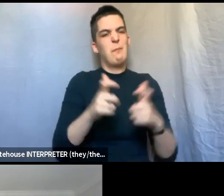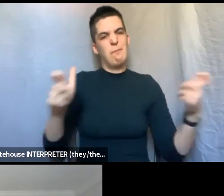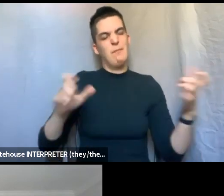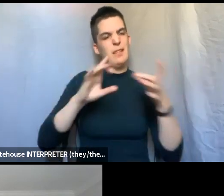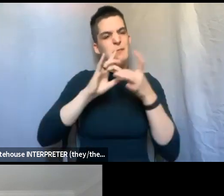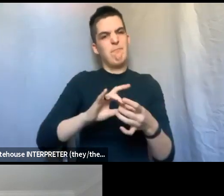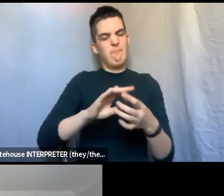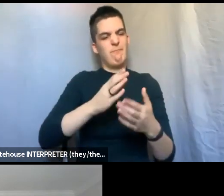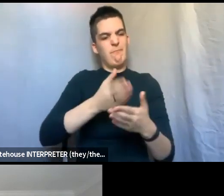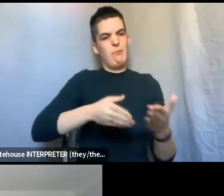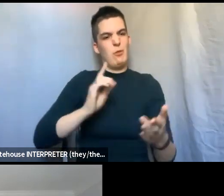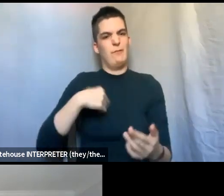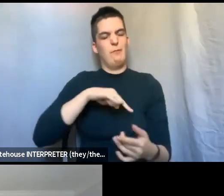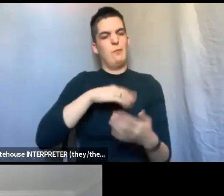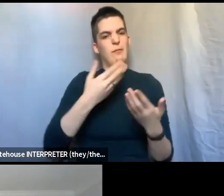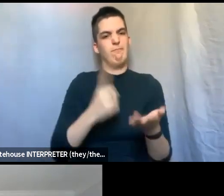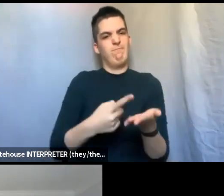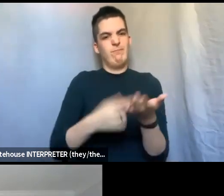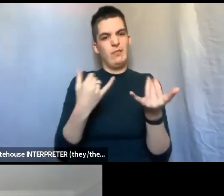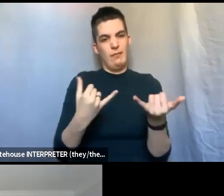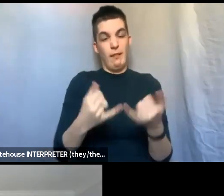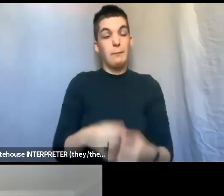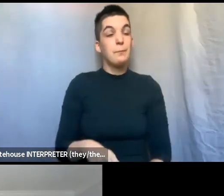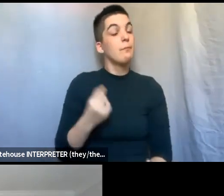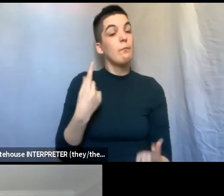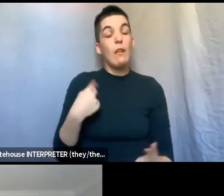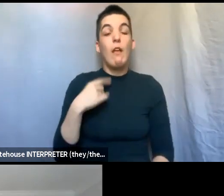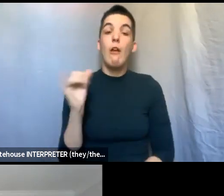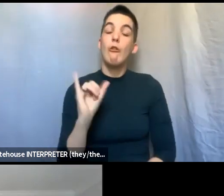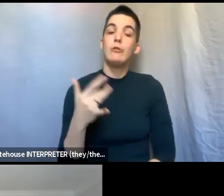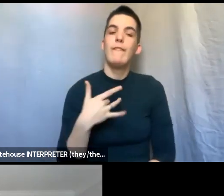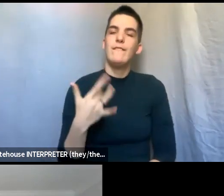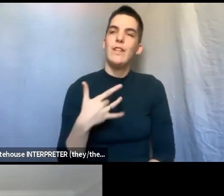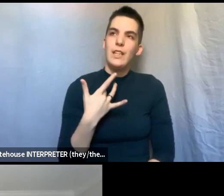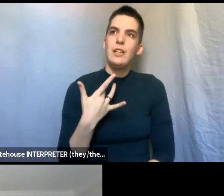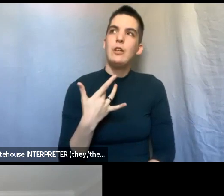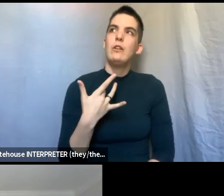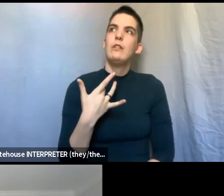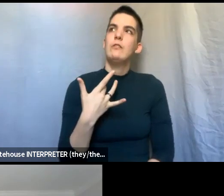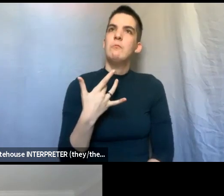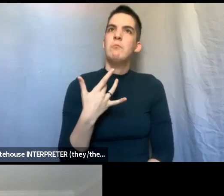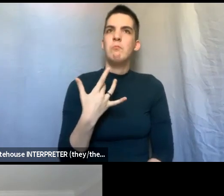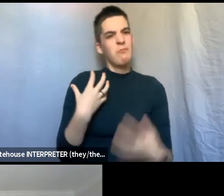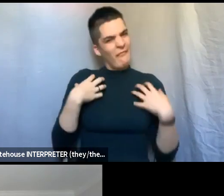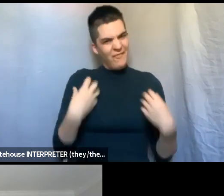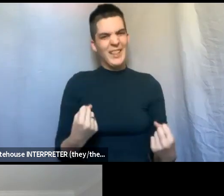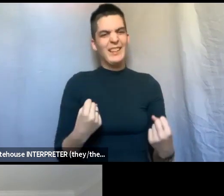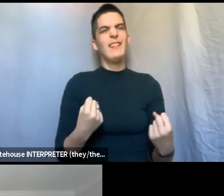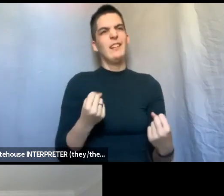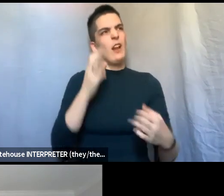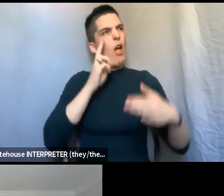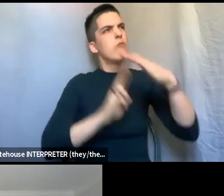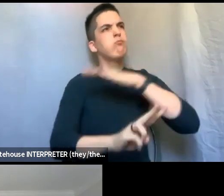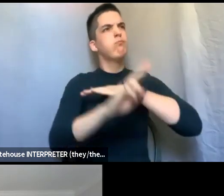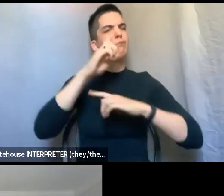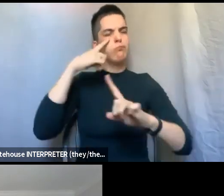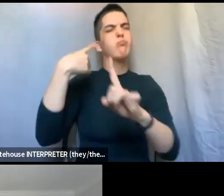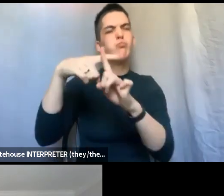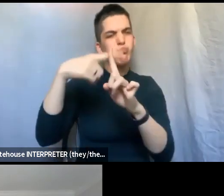My next point is that I actually feel very confident and optimistic that this will end.